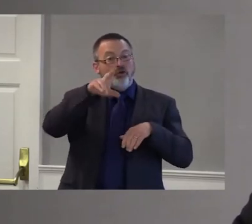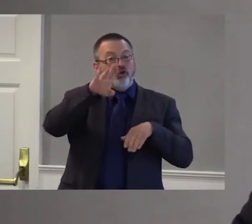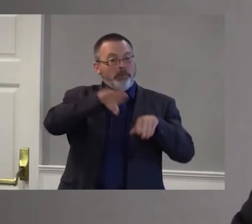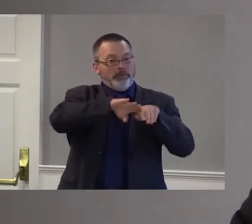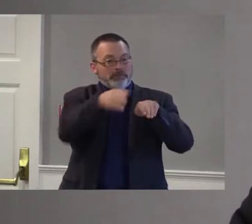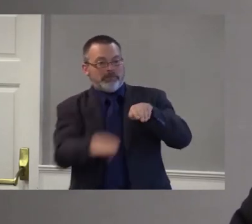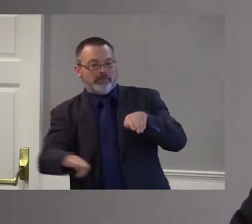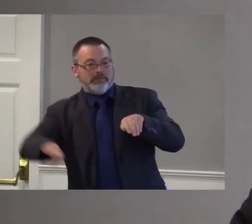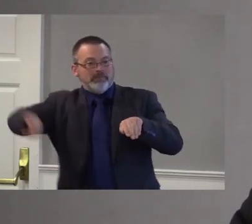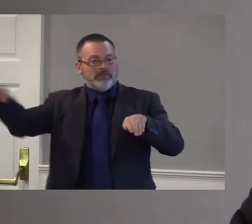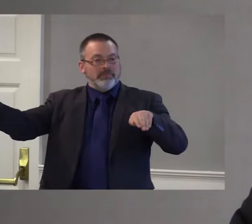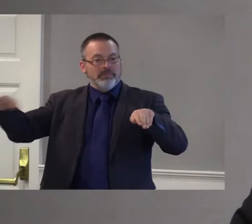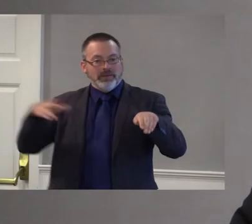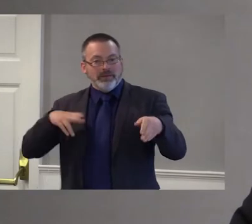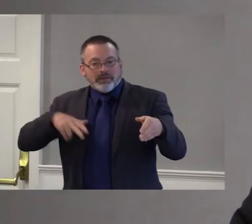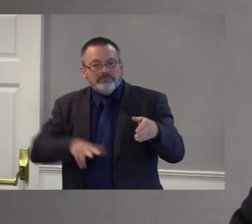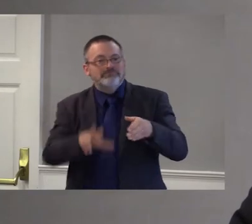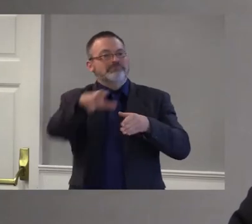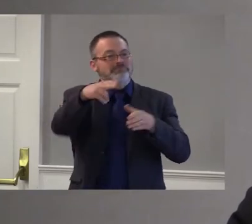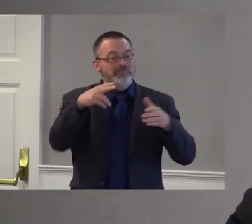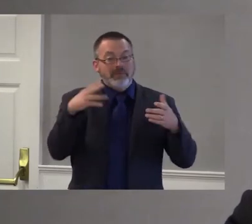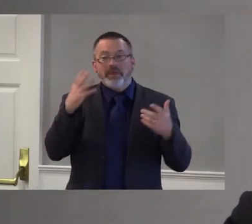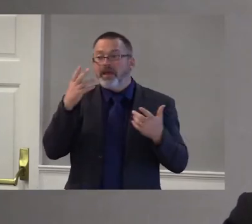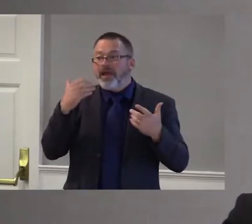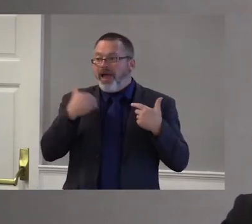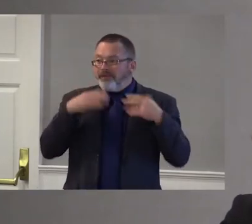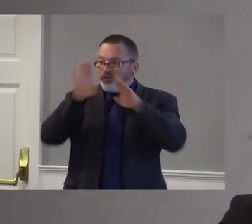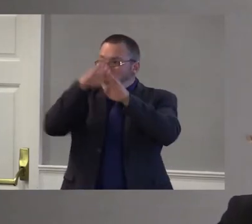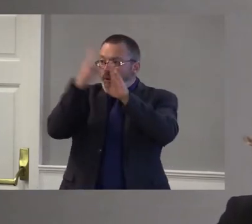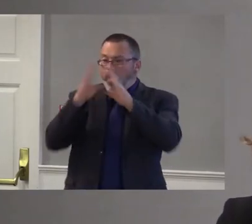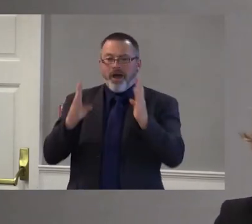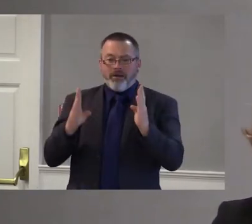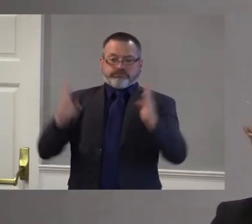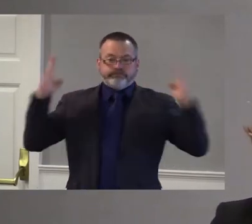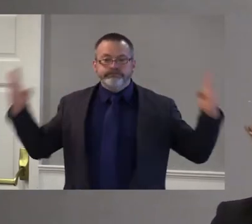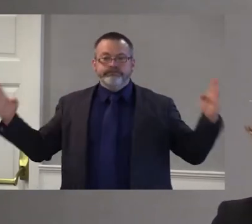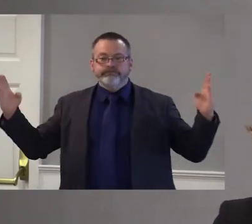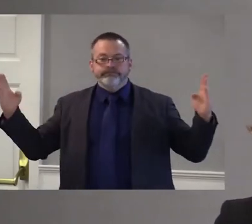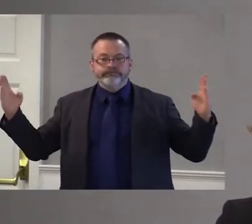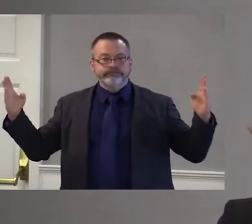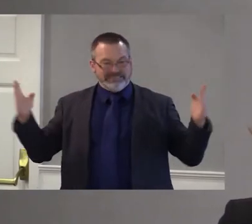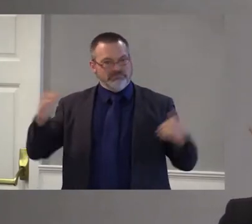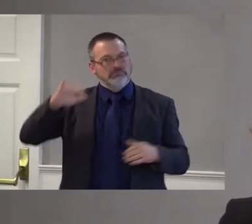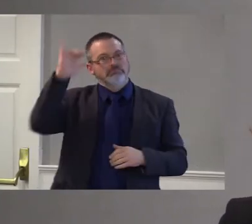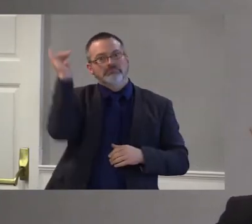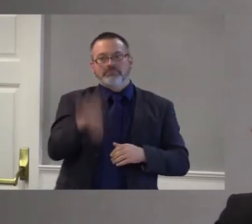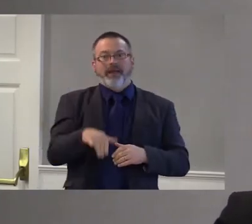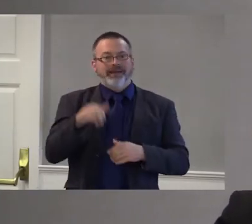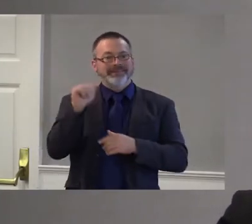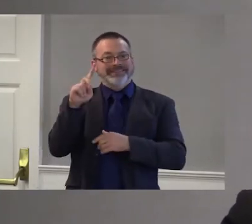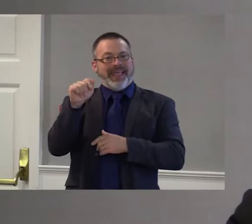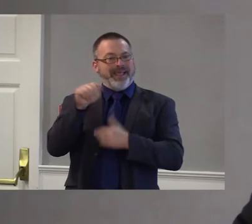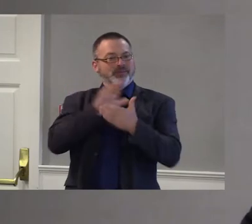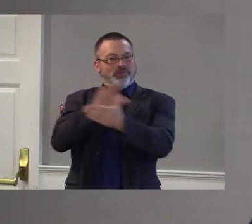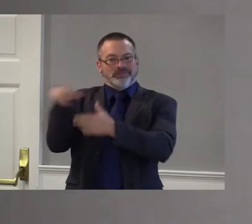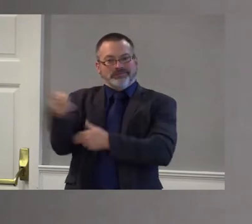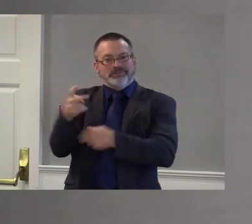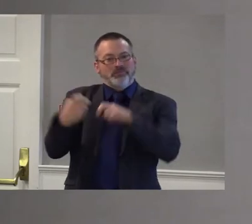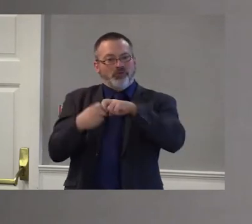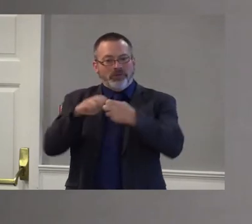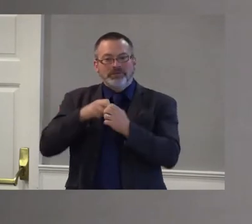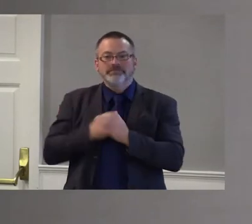cetera, problems that the ADA directly addressed among many other important provisions. Recent